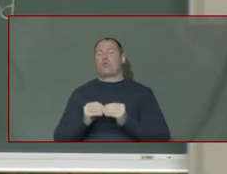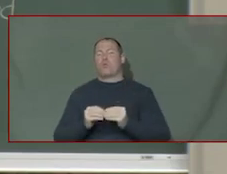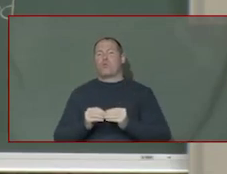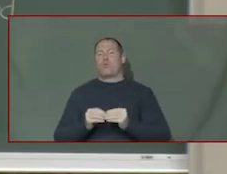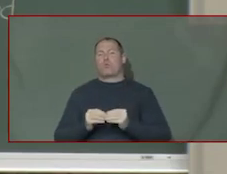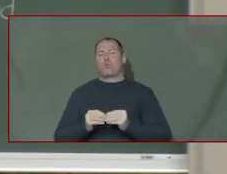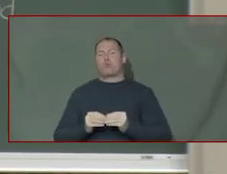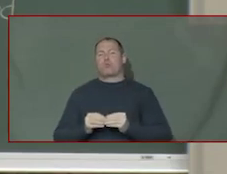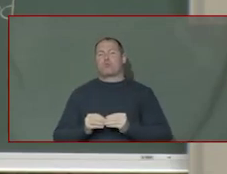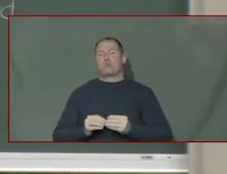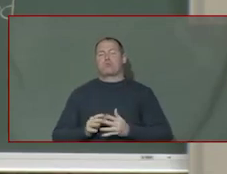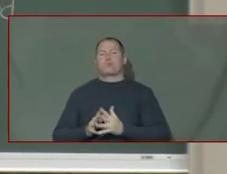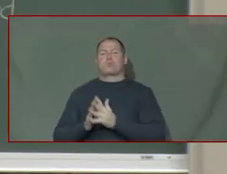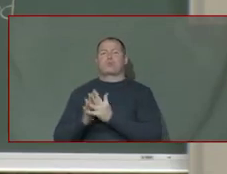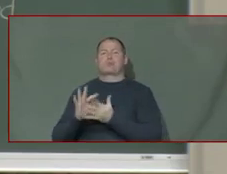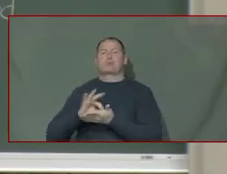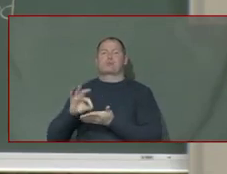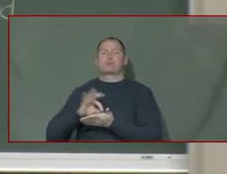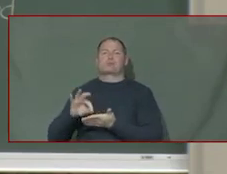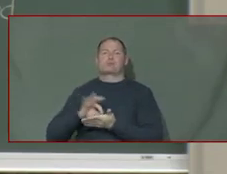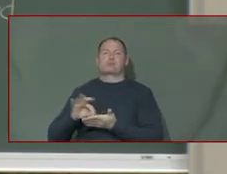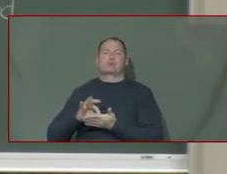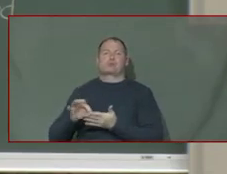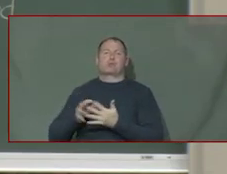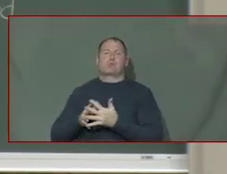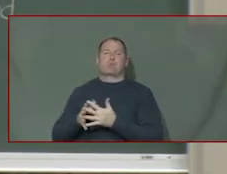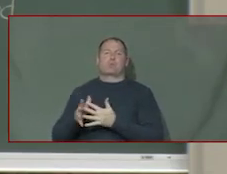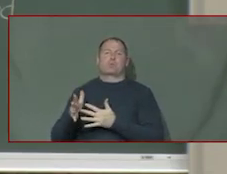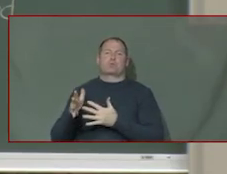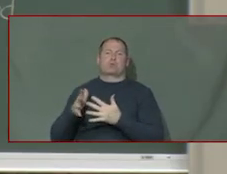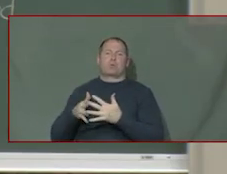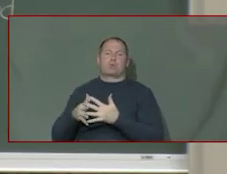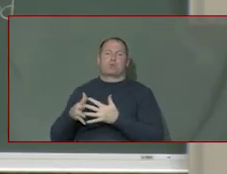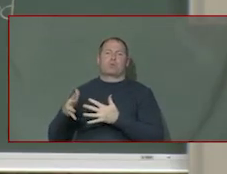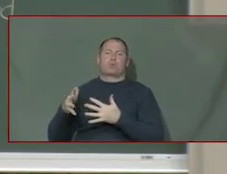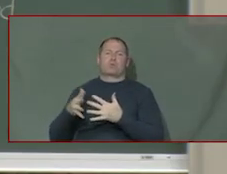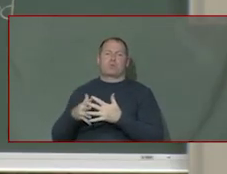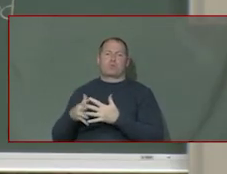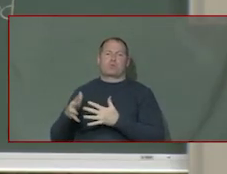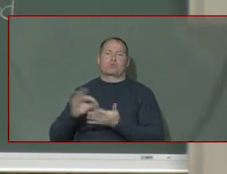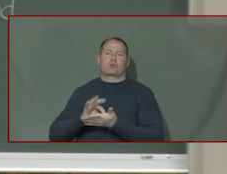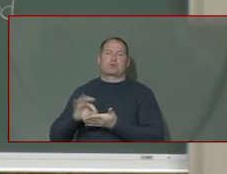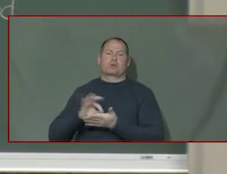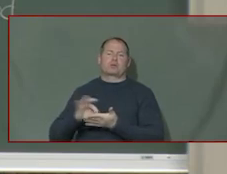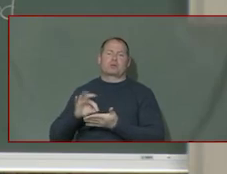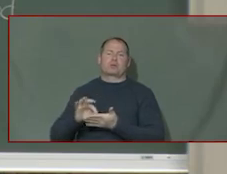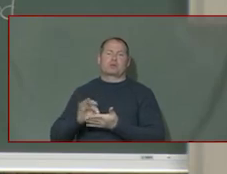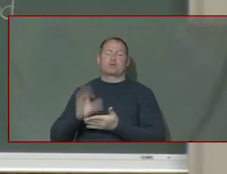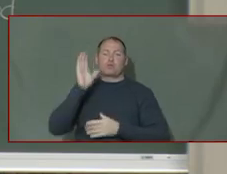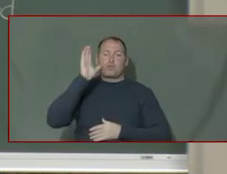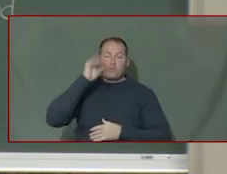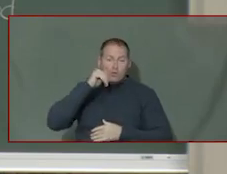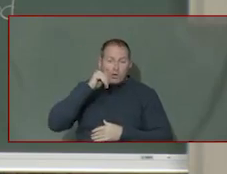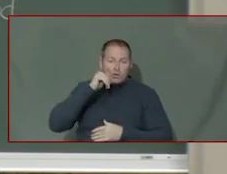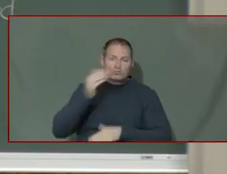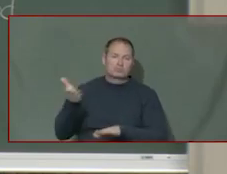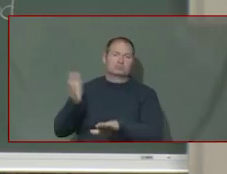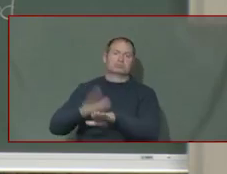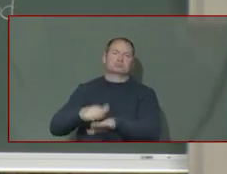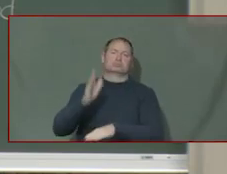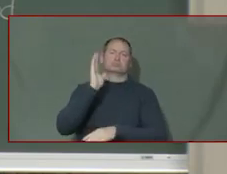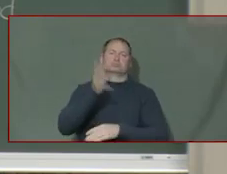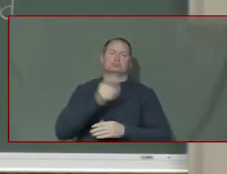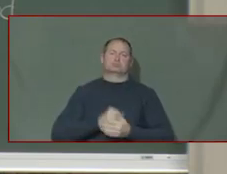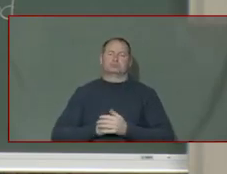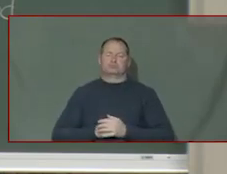kidneys to be filtered. So if both of them fail right now, by tomorrow this time, unfortunately, a person would